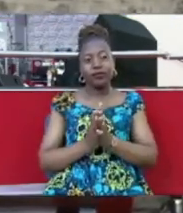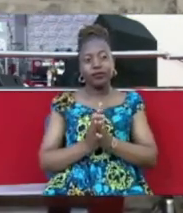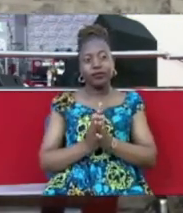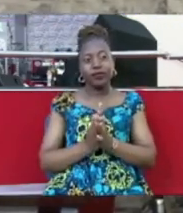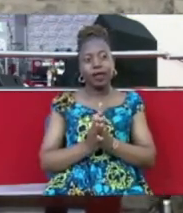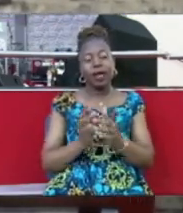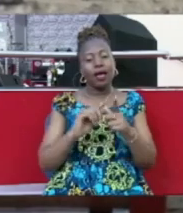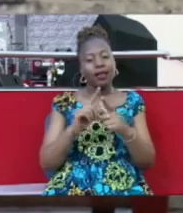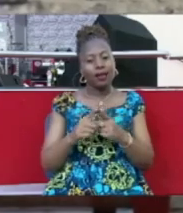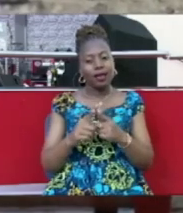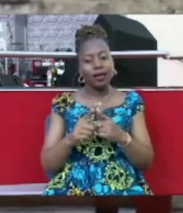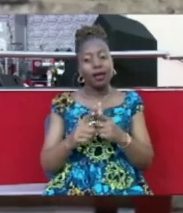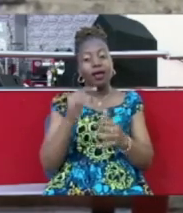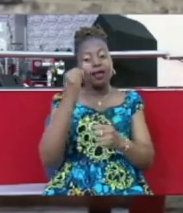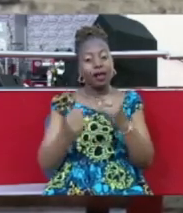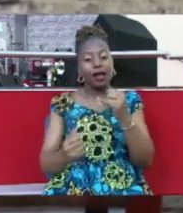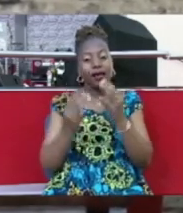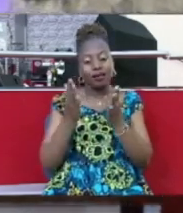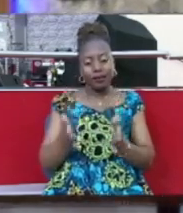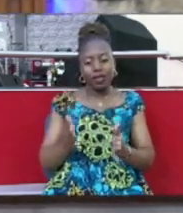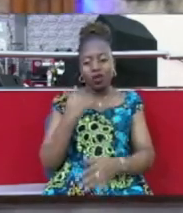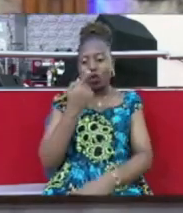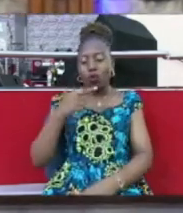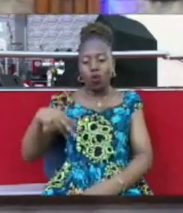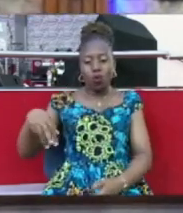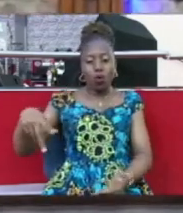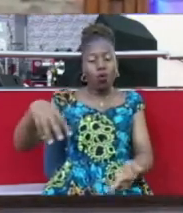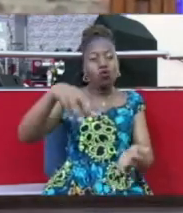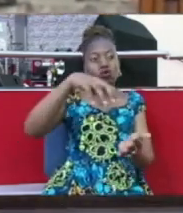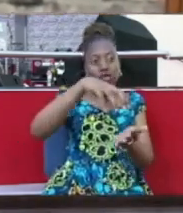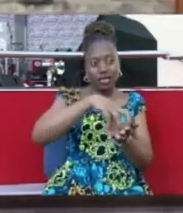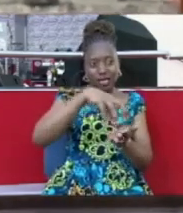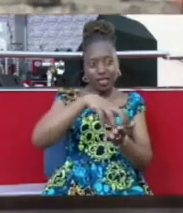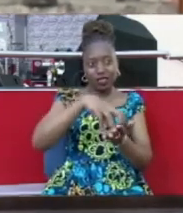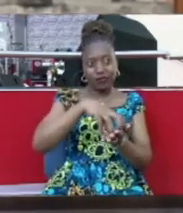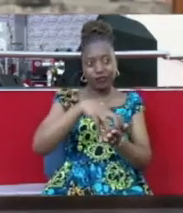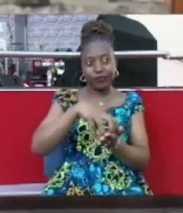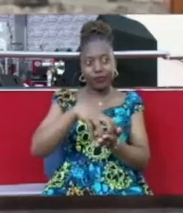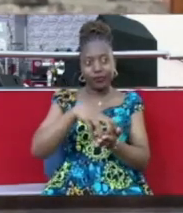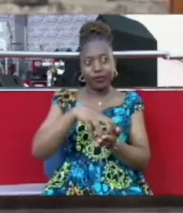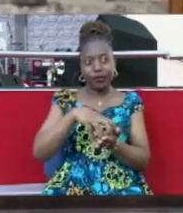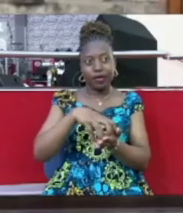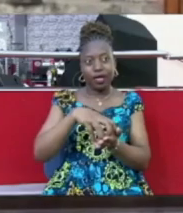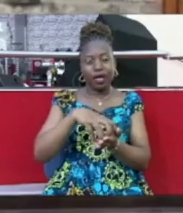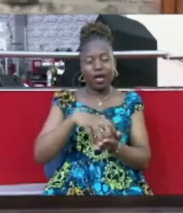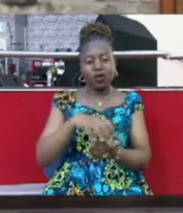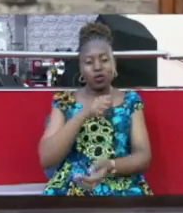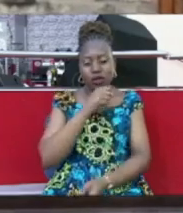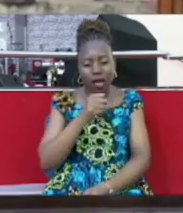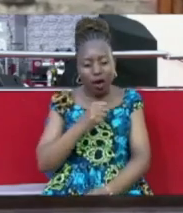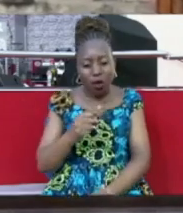Then suddenly, the last person who walked to the stage was a certain old man.